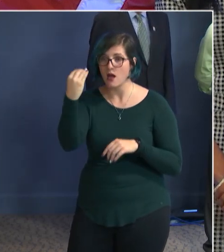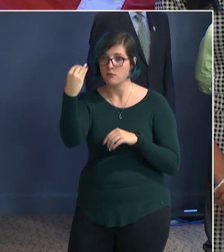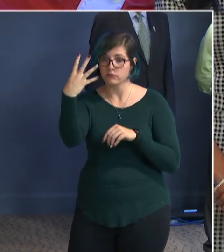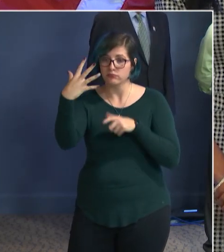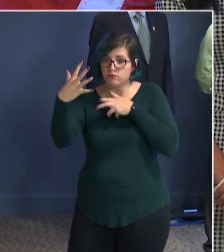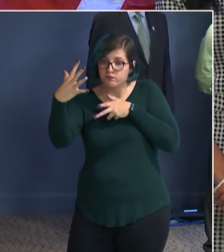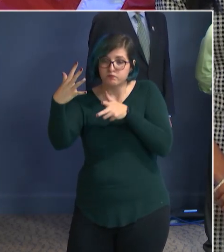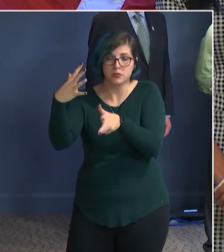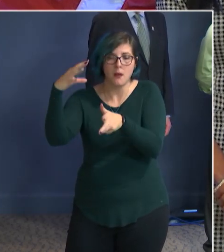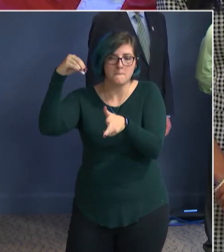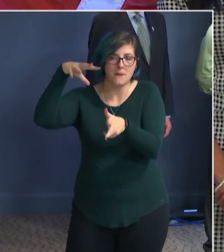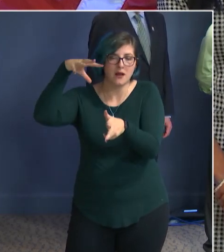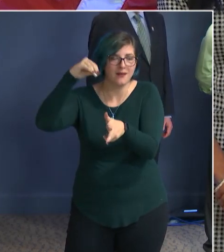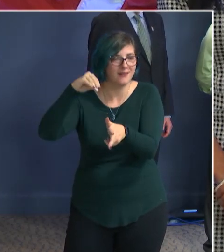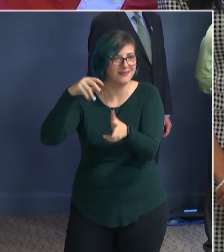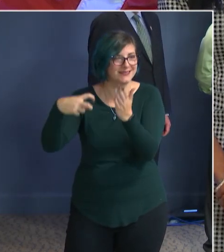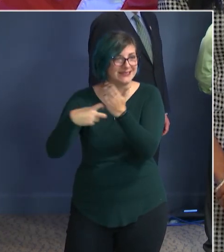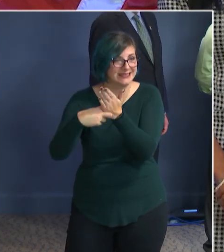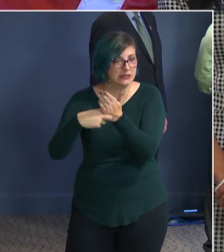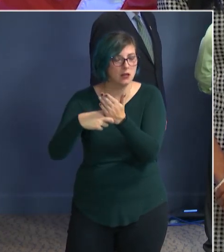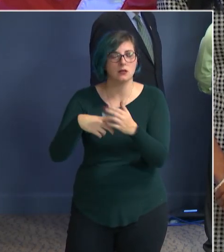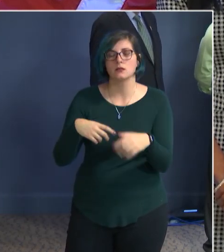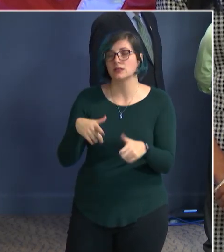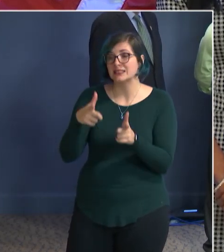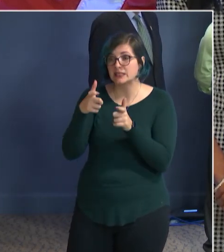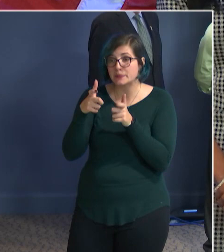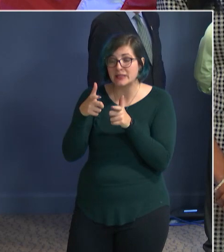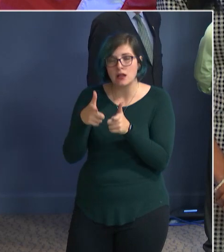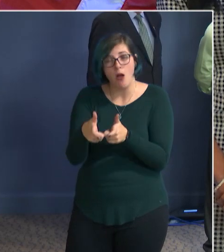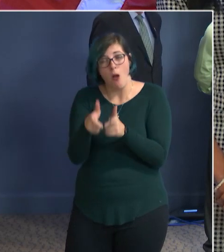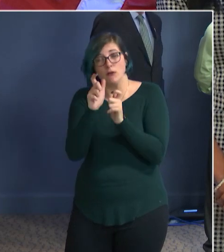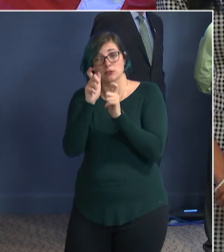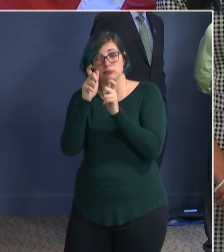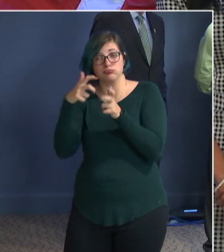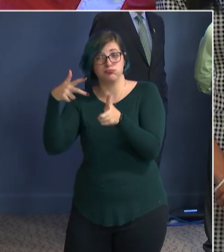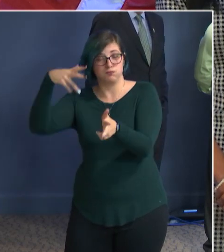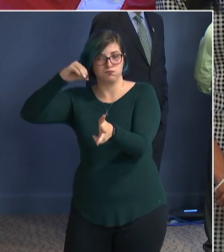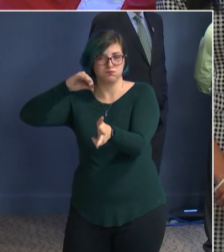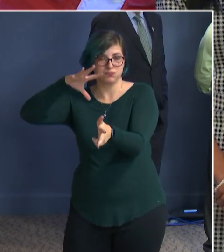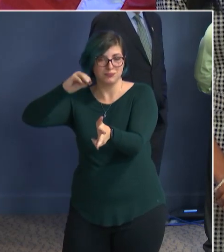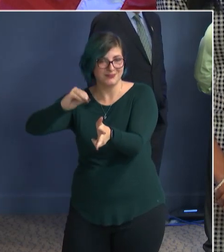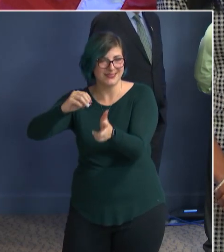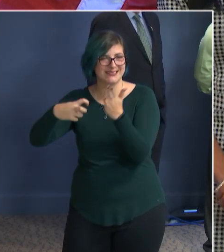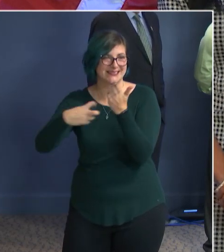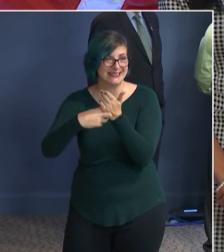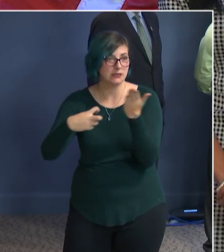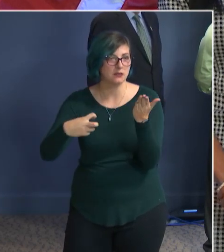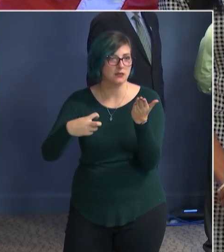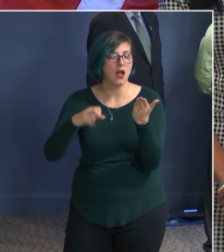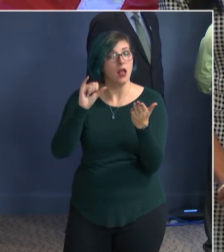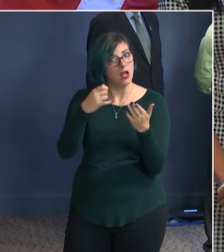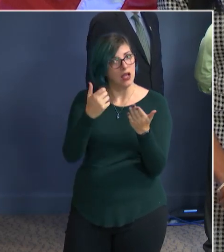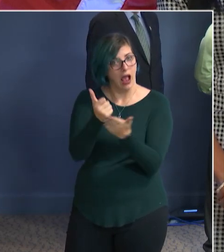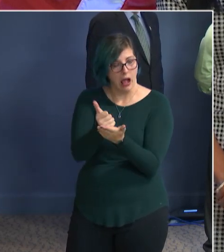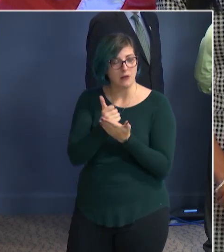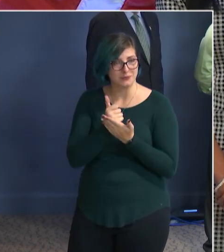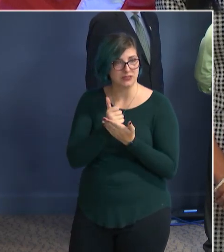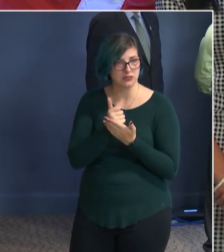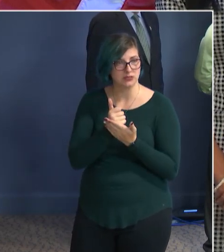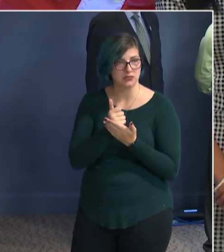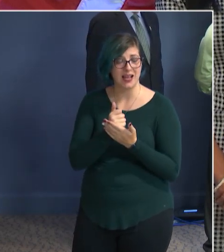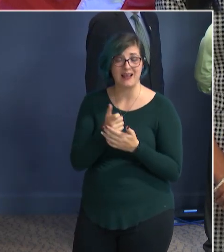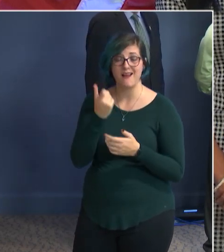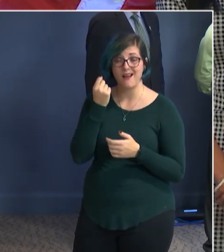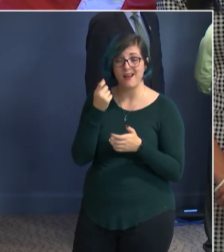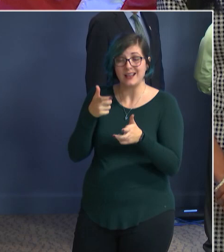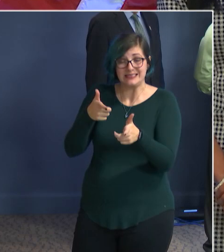speed. And speed is the single biggest, well, maybe not the single biggest, but it's up there with